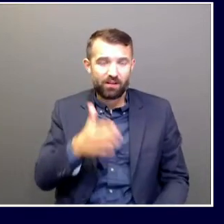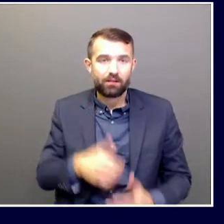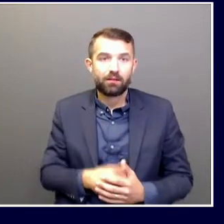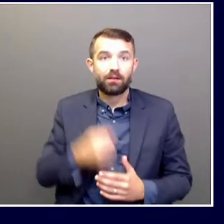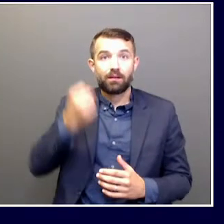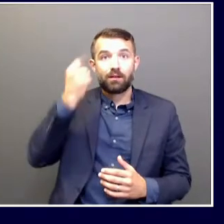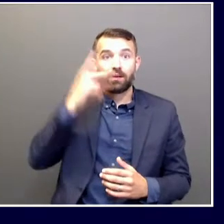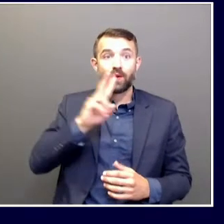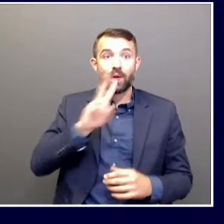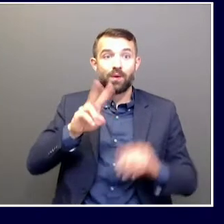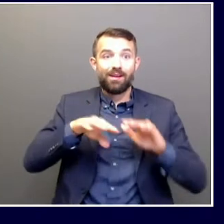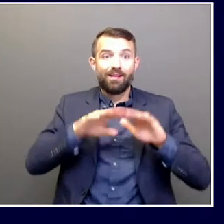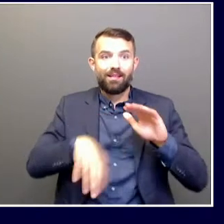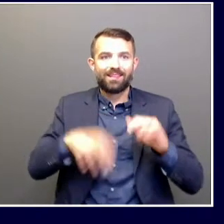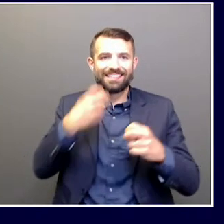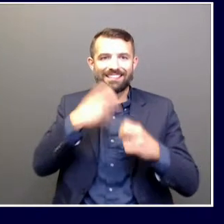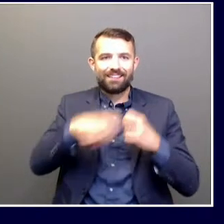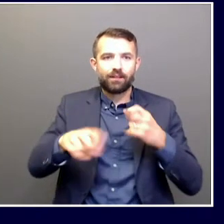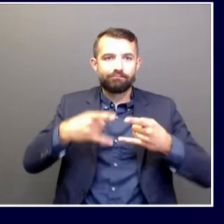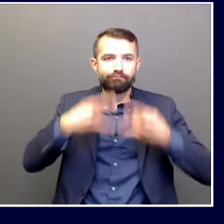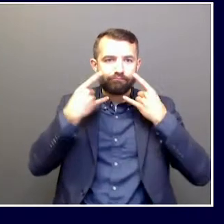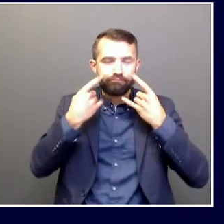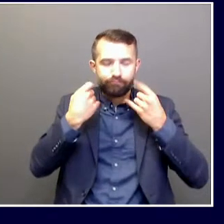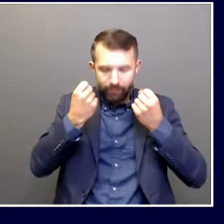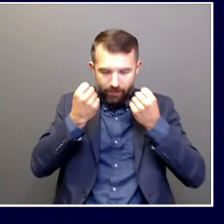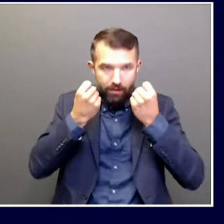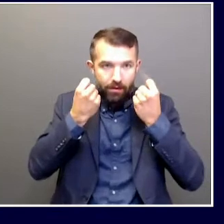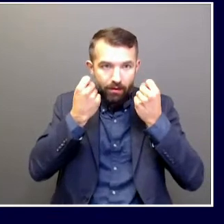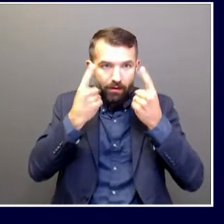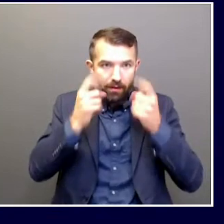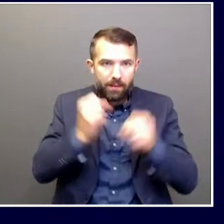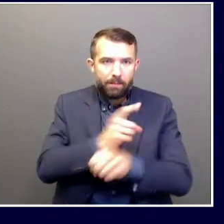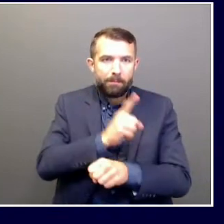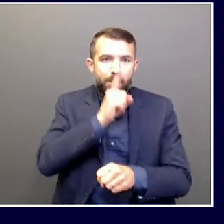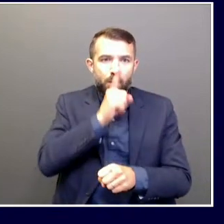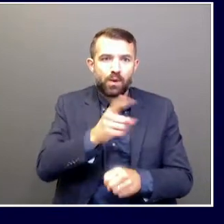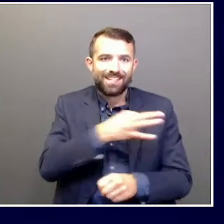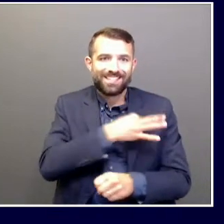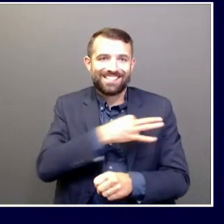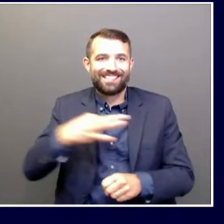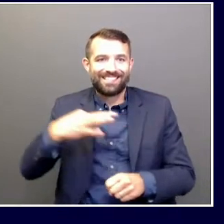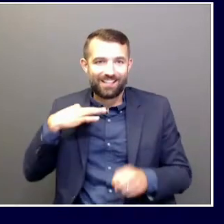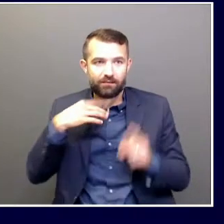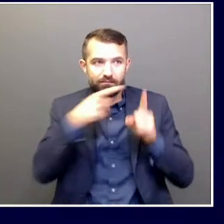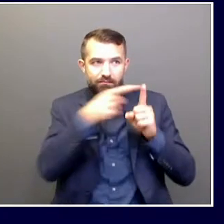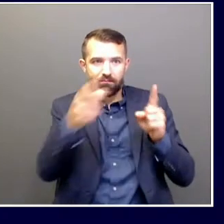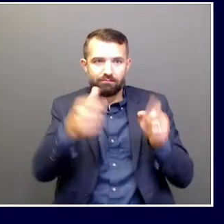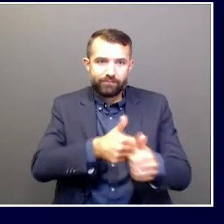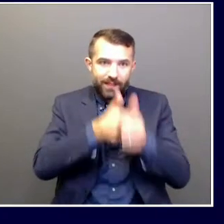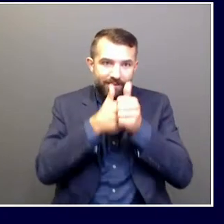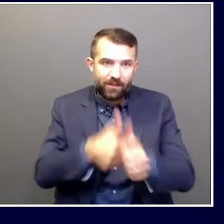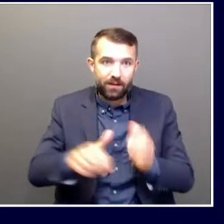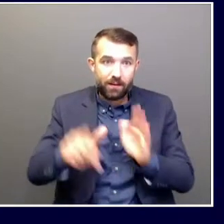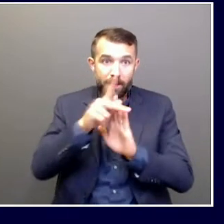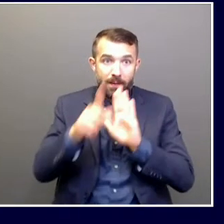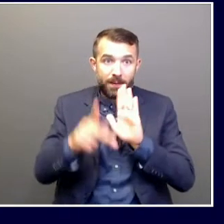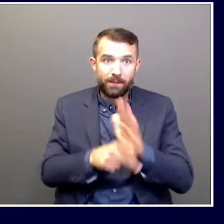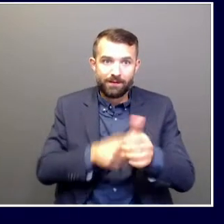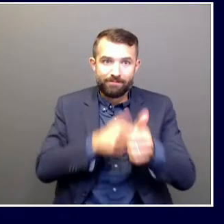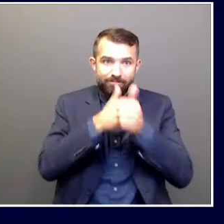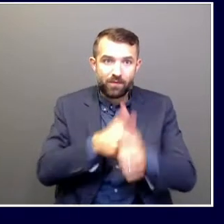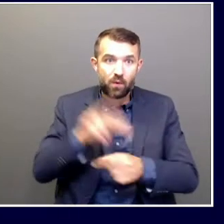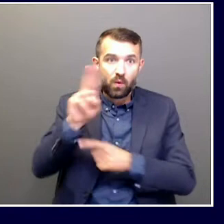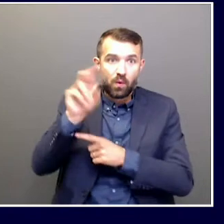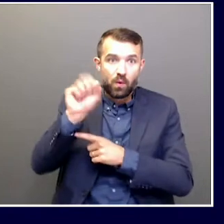for them to wear masks, but I would want to make sure that the protocols are followed in every other respect to safeguard not only my child, but other children in